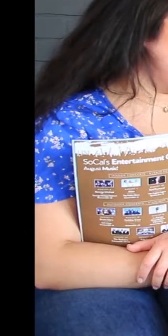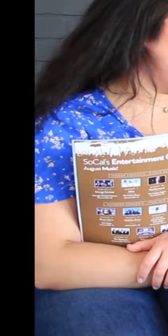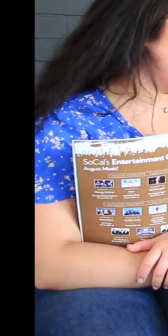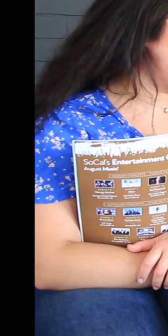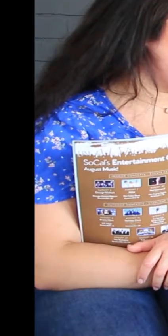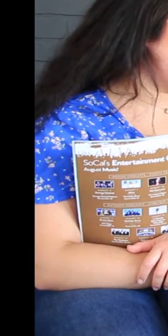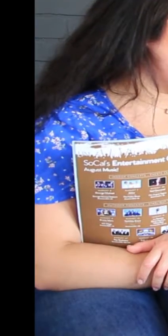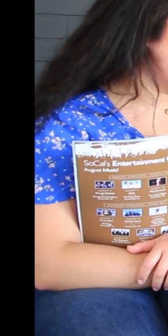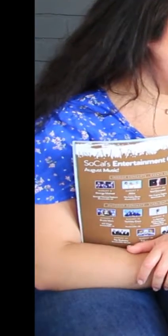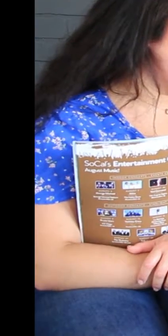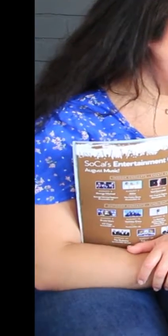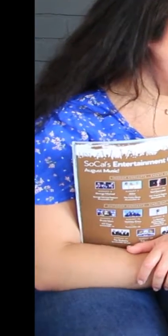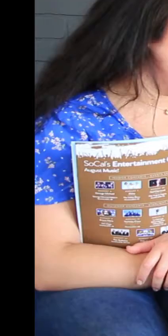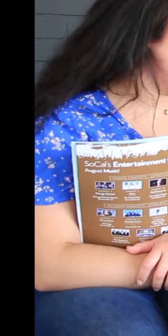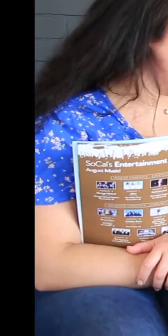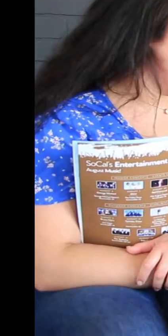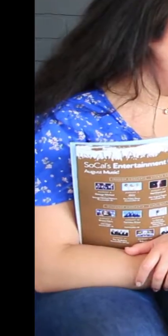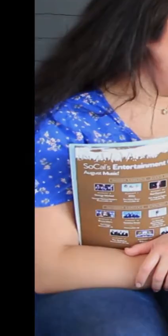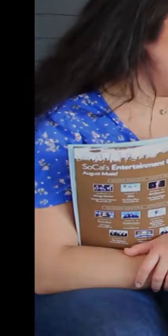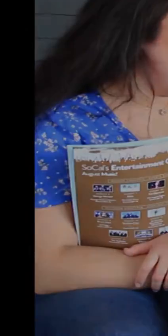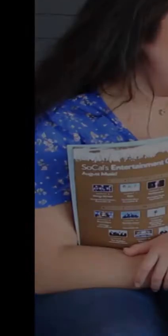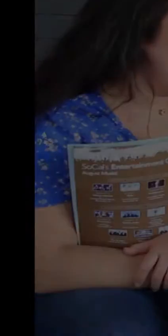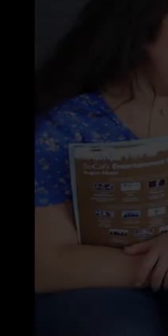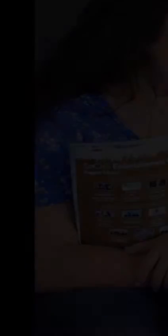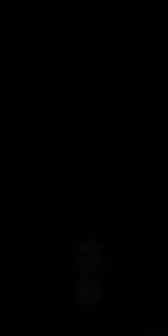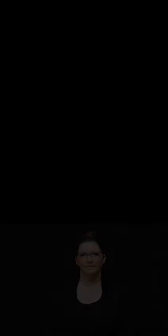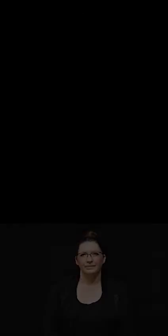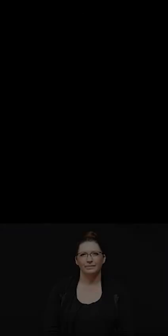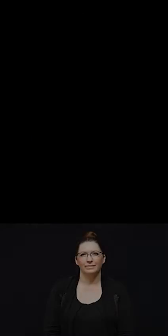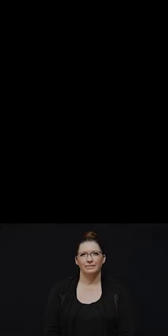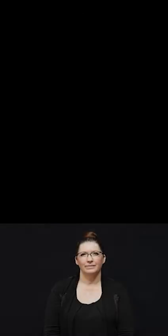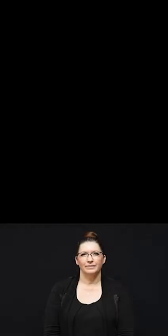I really love my advertisers. They're really good people.